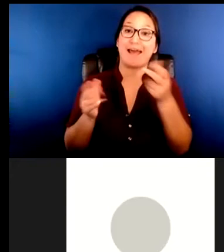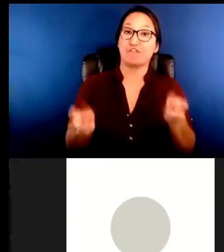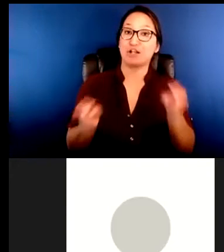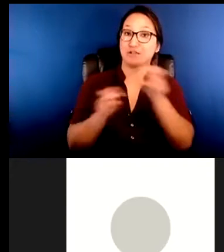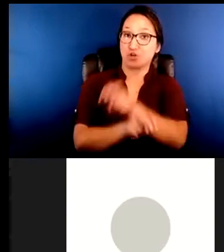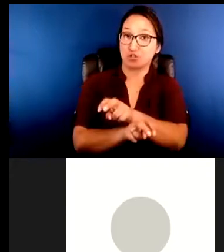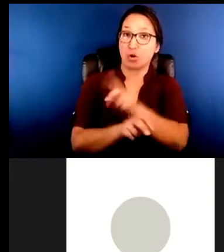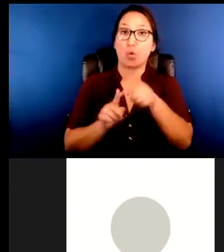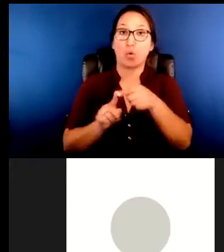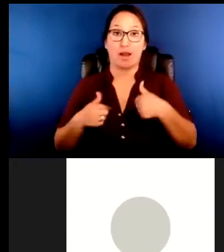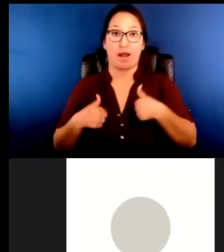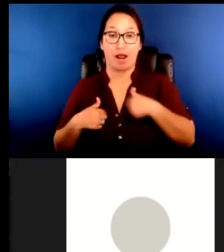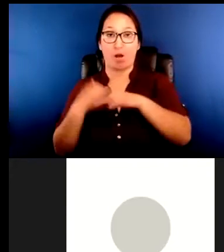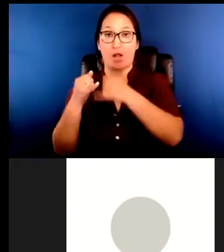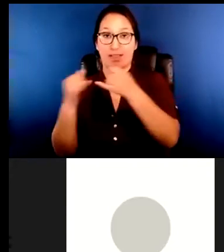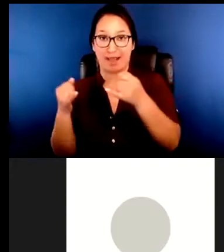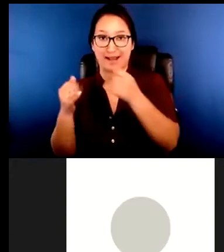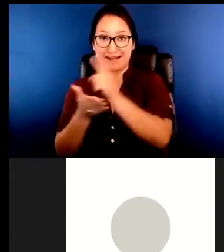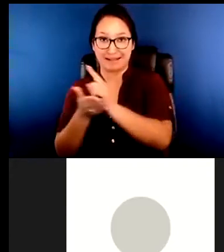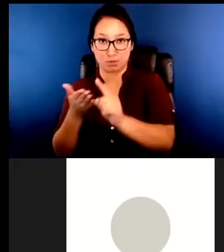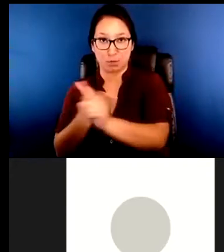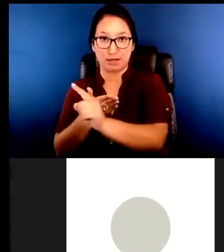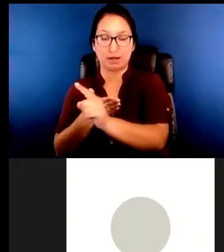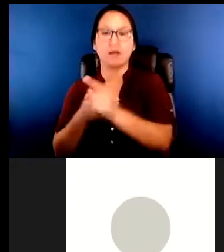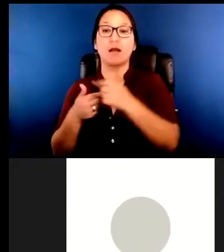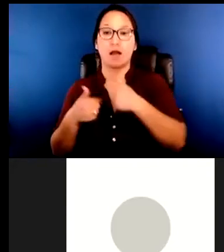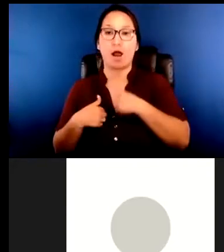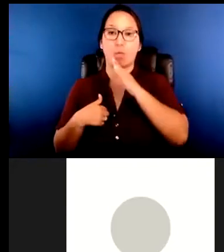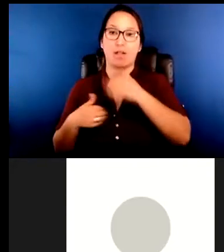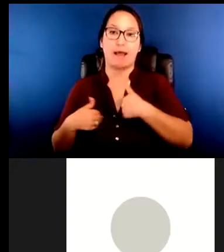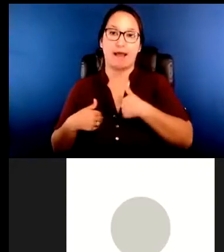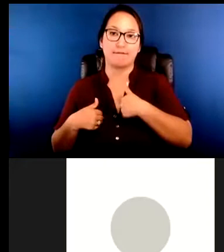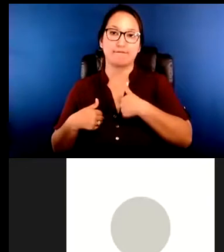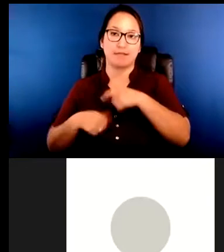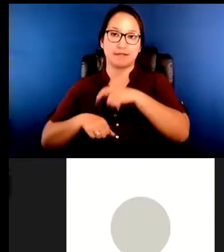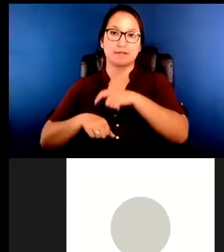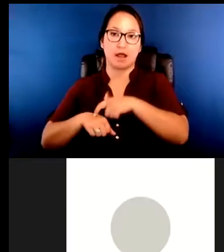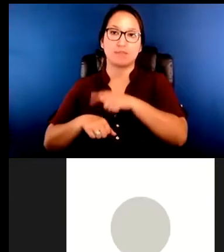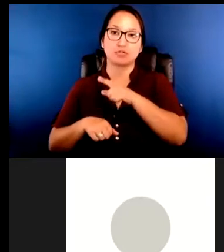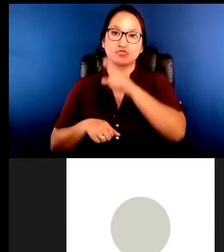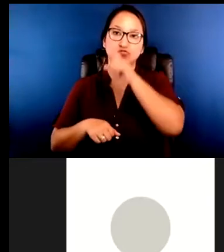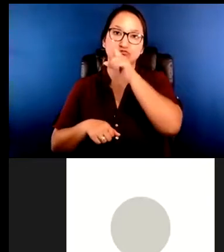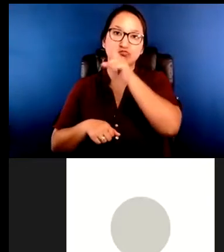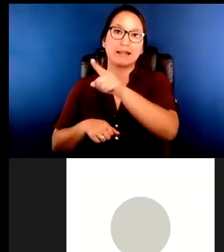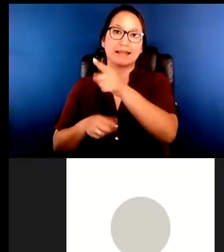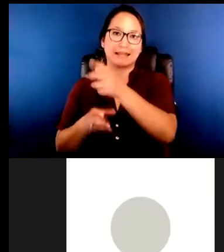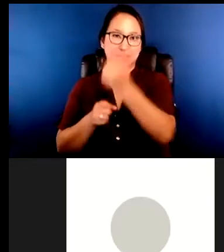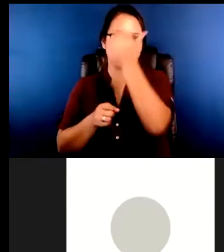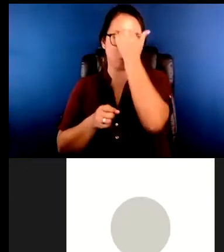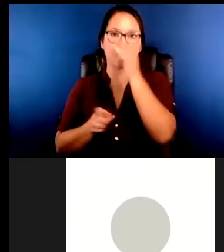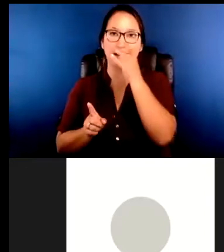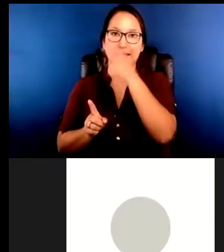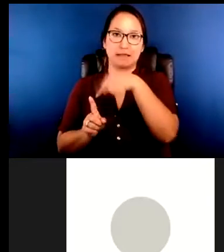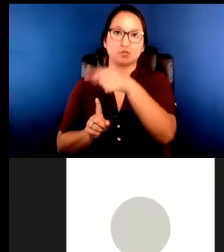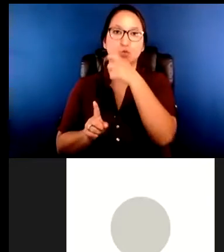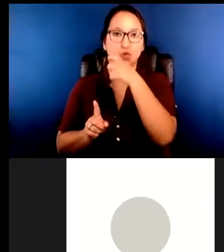doing virtual next week, I'll have that time to really get to know the kids that are virtual that I haven't had this year